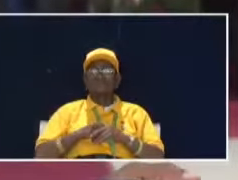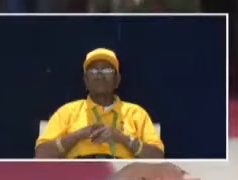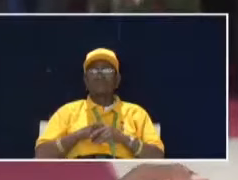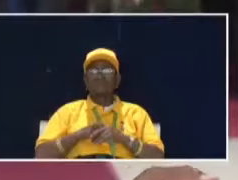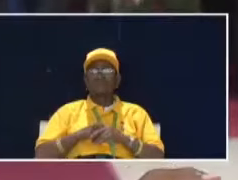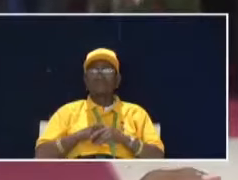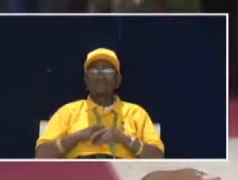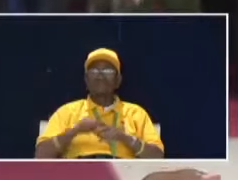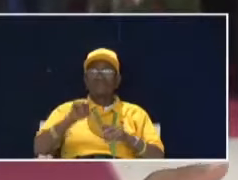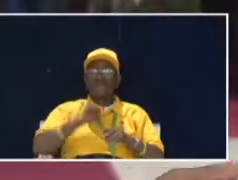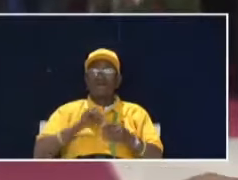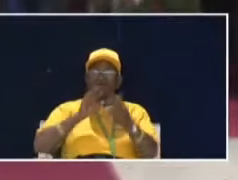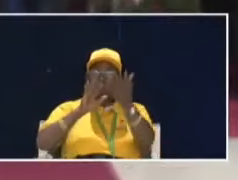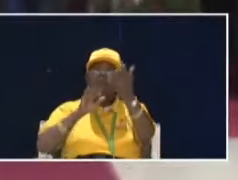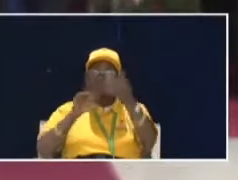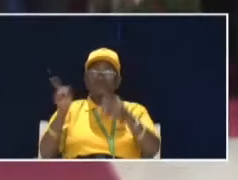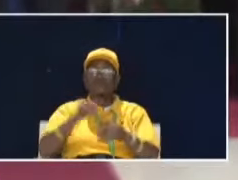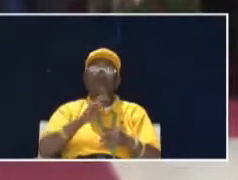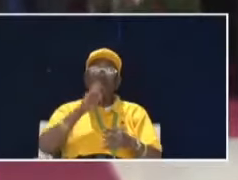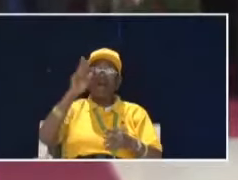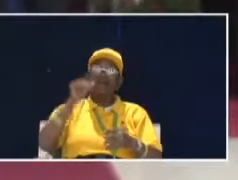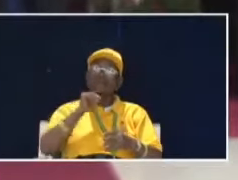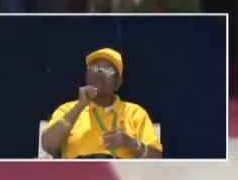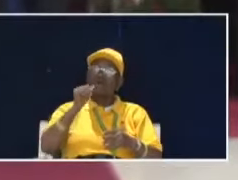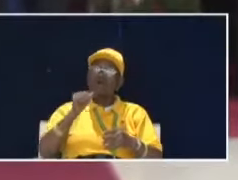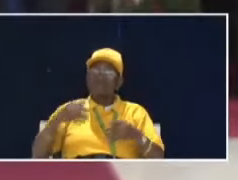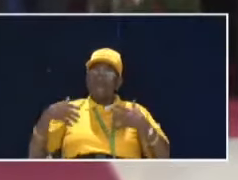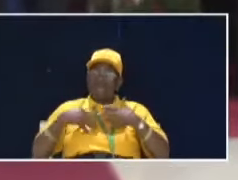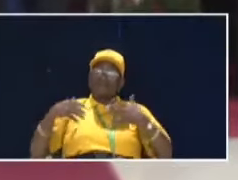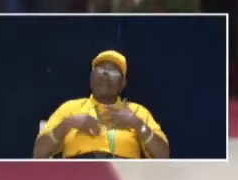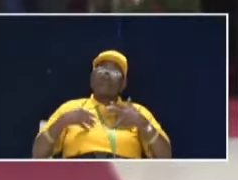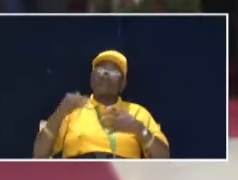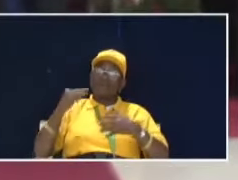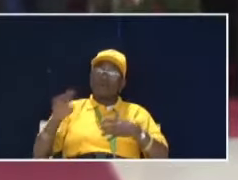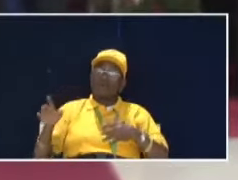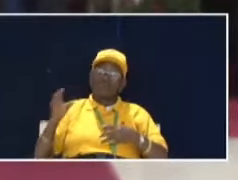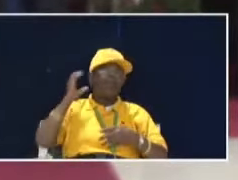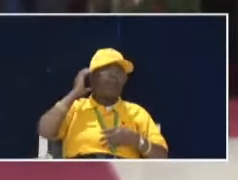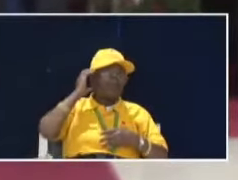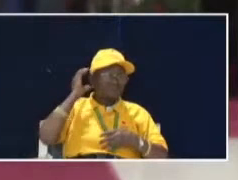I hope you are not afraid of hearing God calling you.